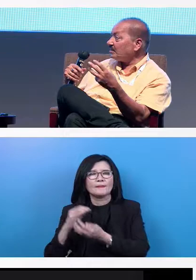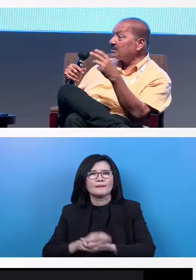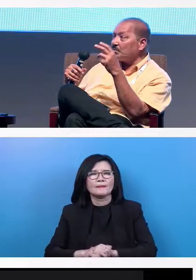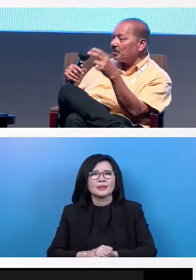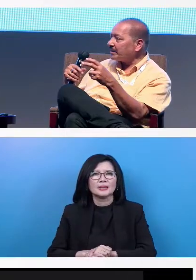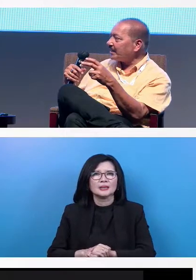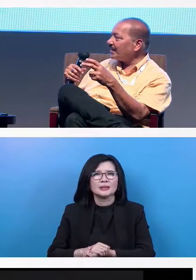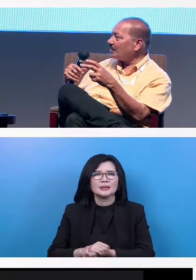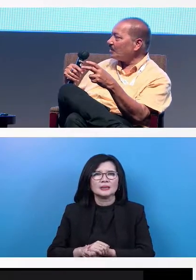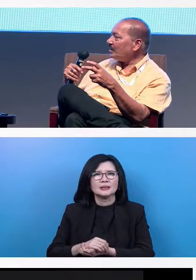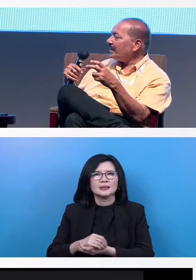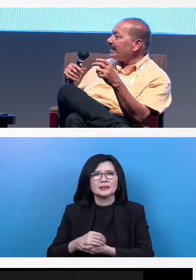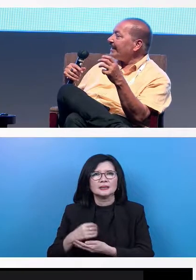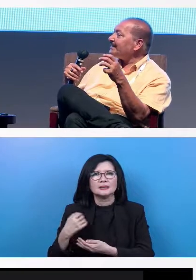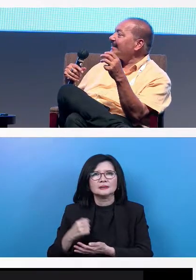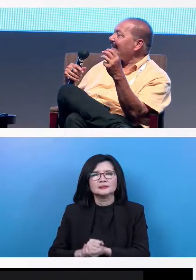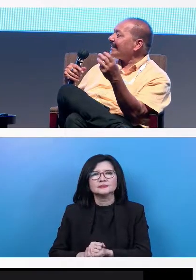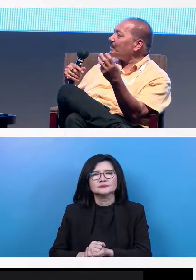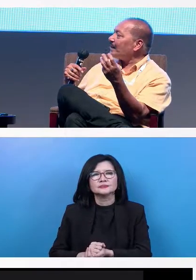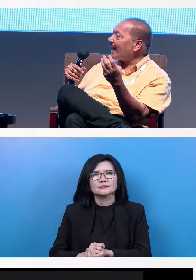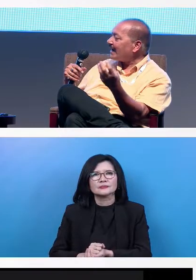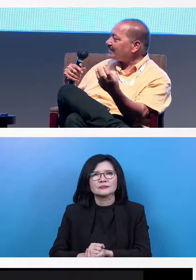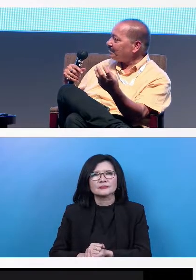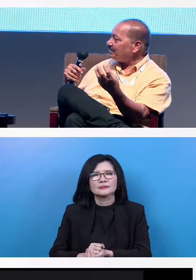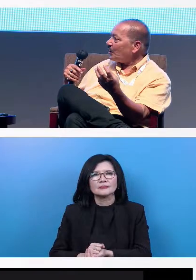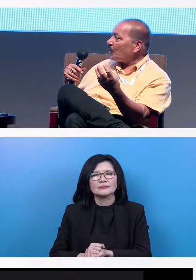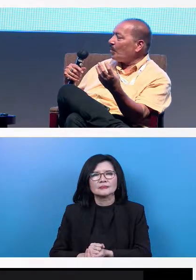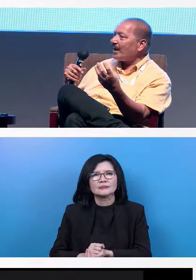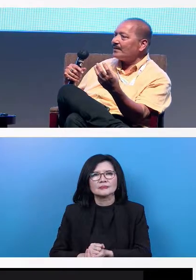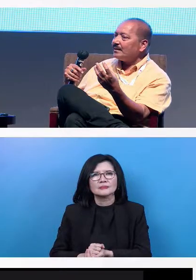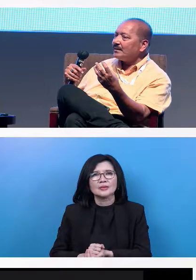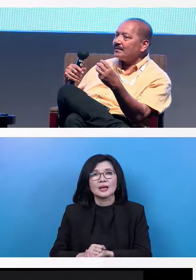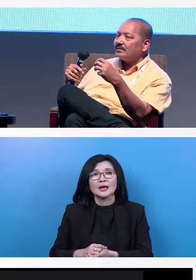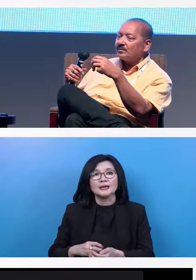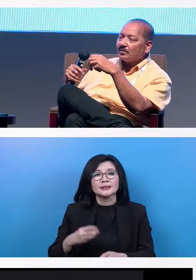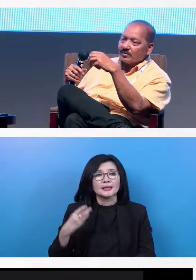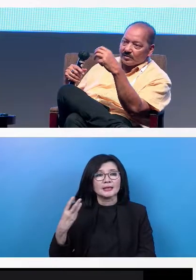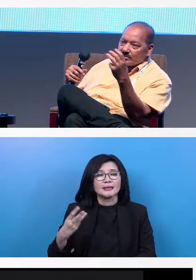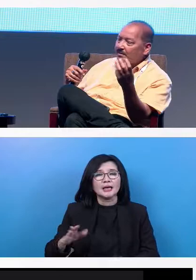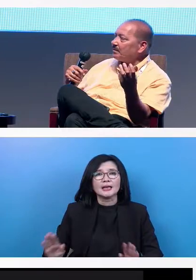thing, which is the most critical role, is creating a mechanism where